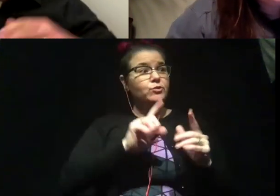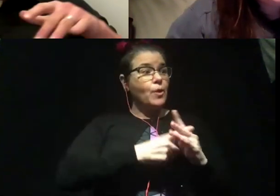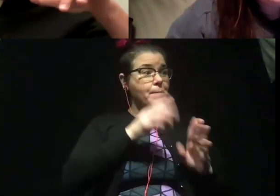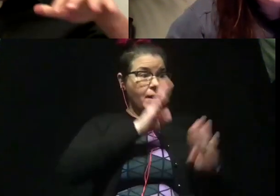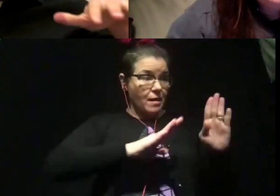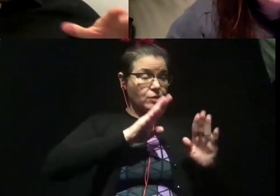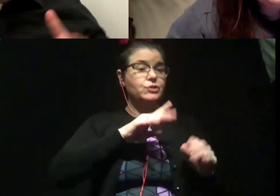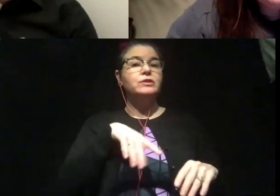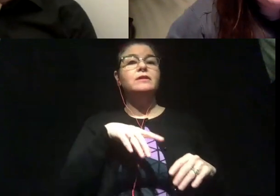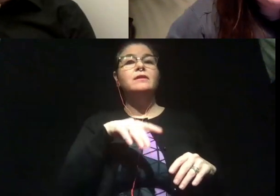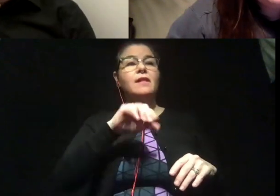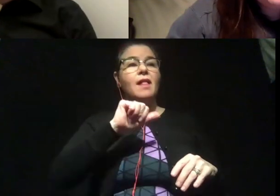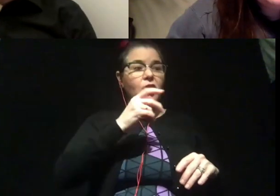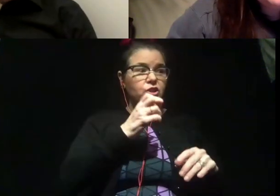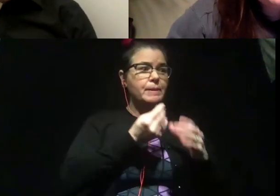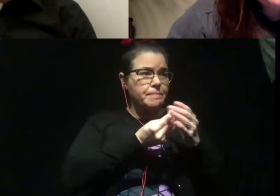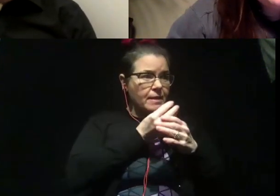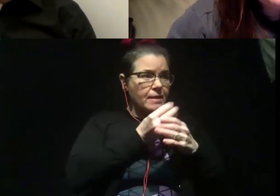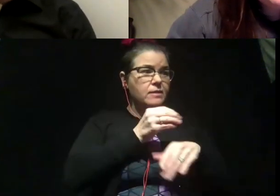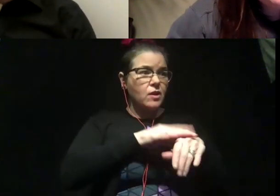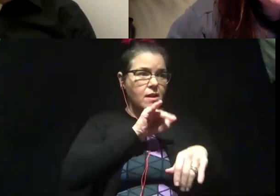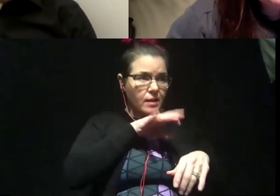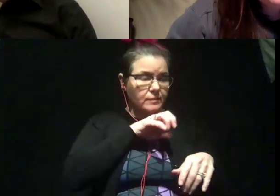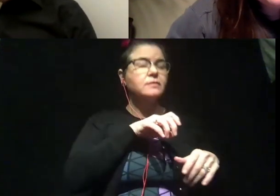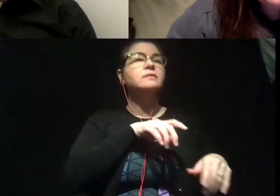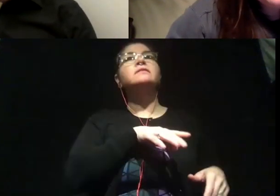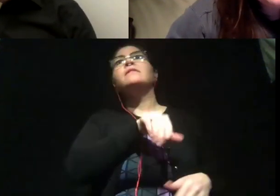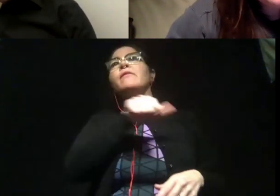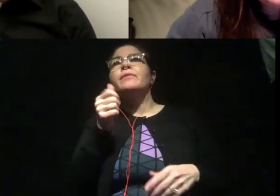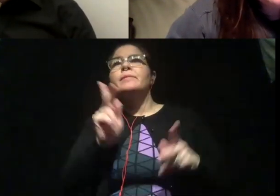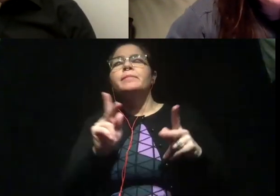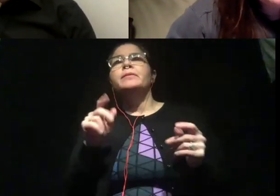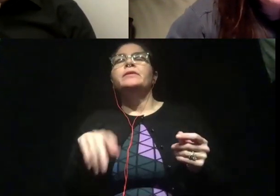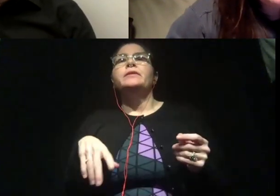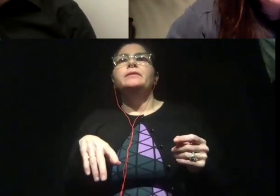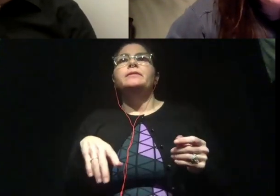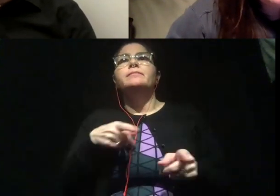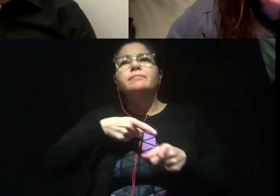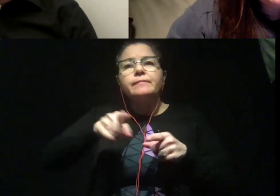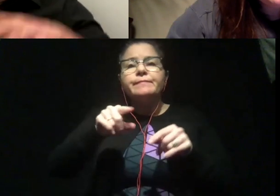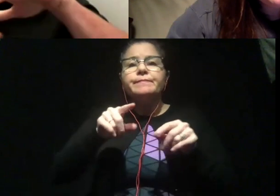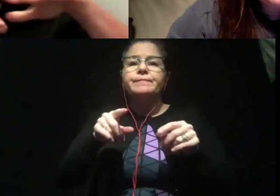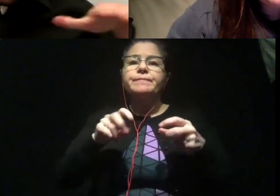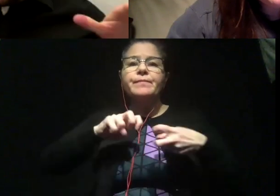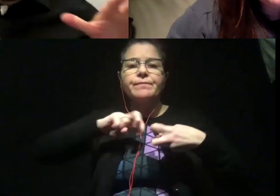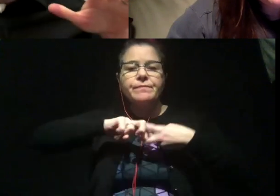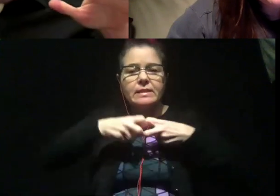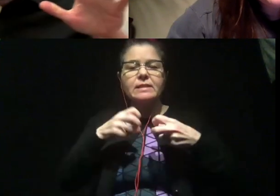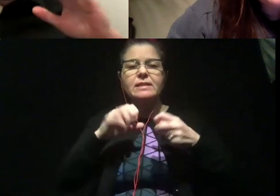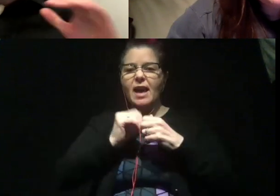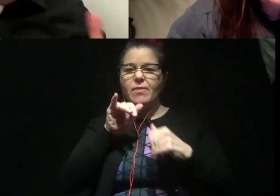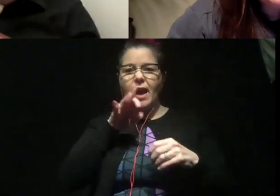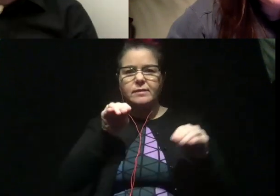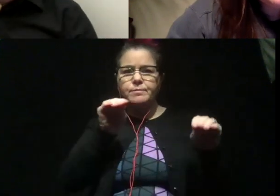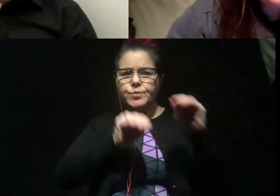little algae and plants that grow on the ice sheet. Some people do physics and geophysics, the way the ice